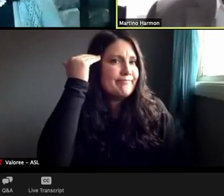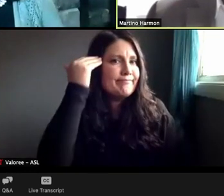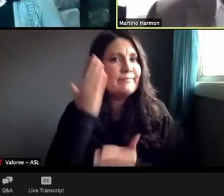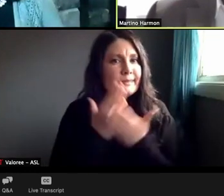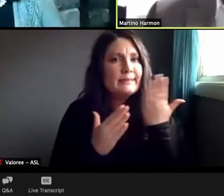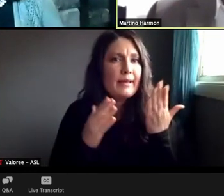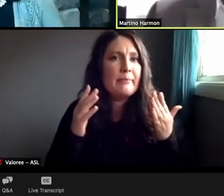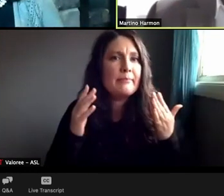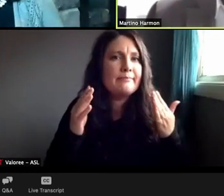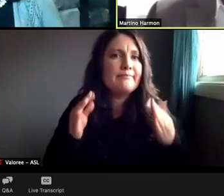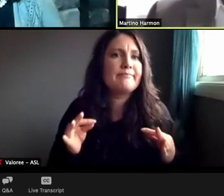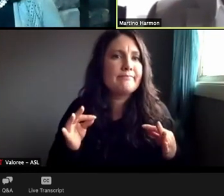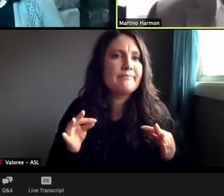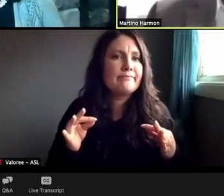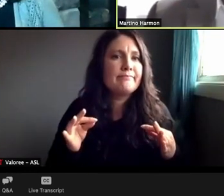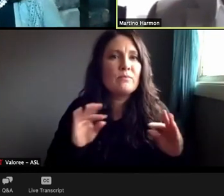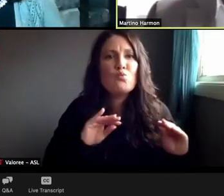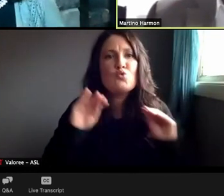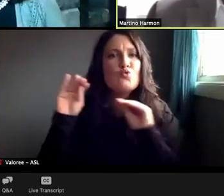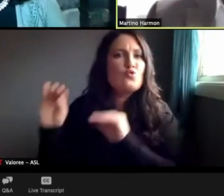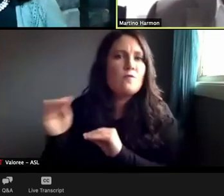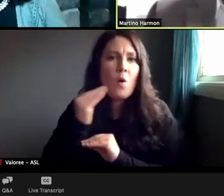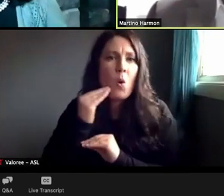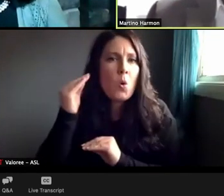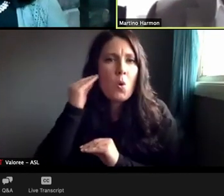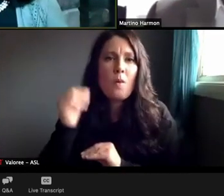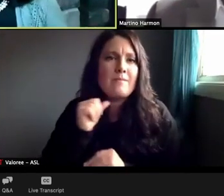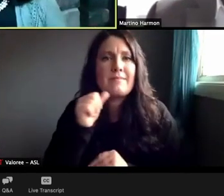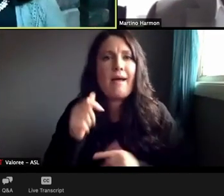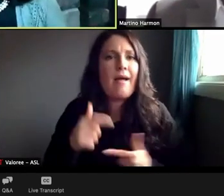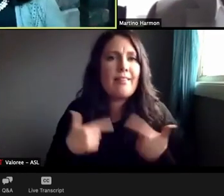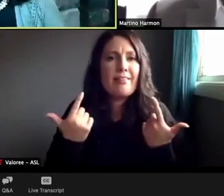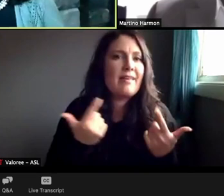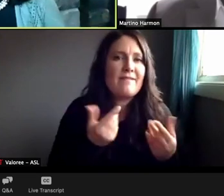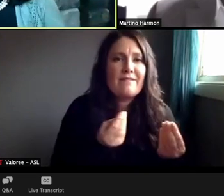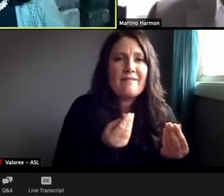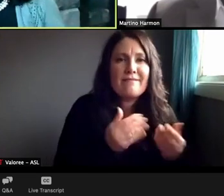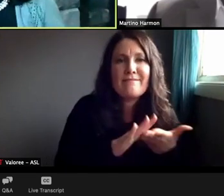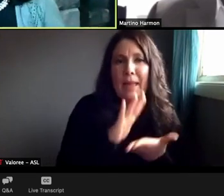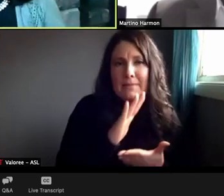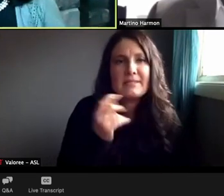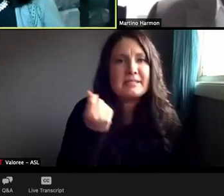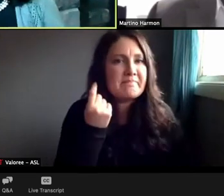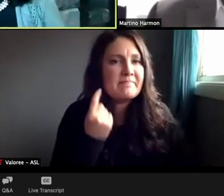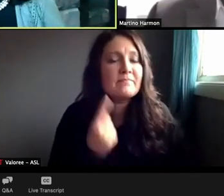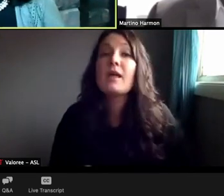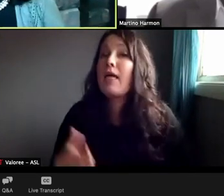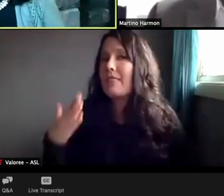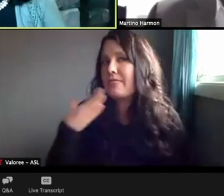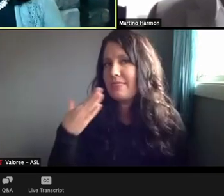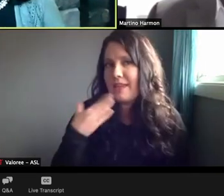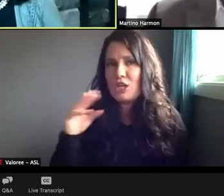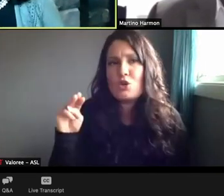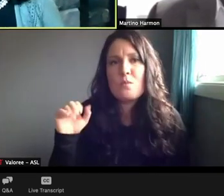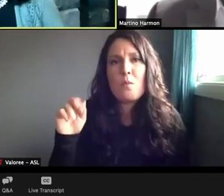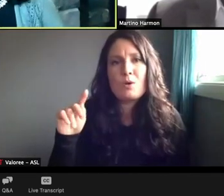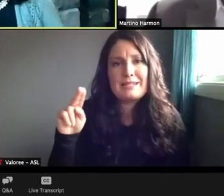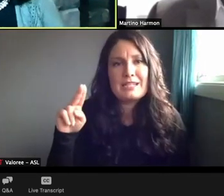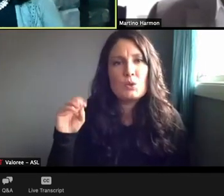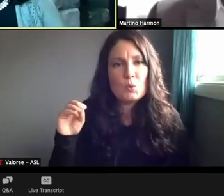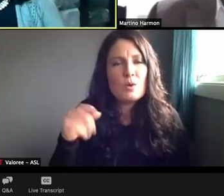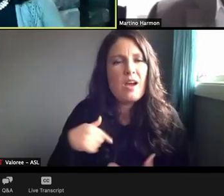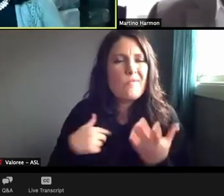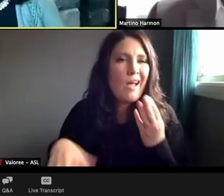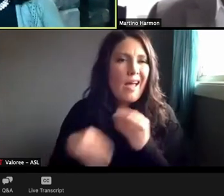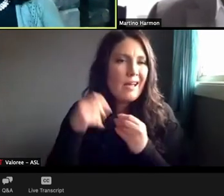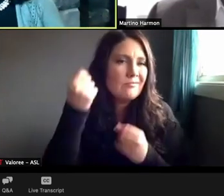choice to live off campus. Thanks, Martino. And I'll just add as a parent, it is an adjustment for your students to